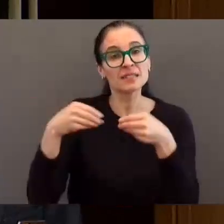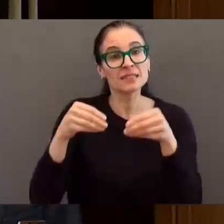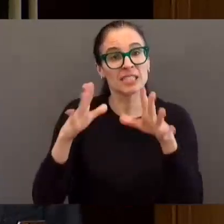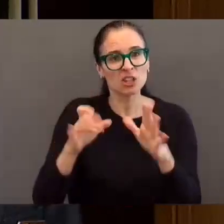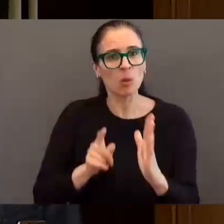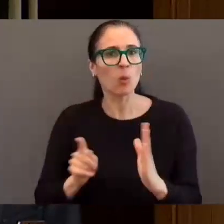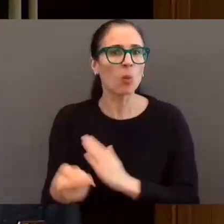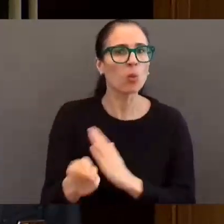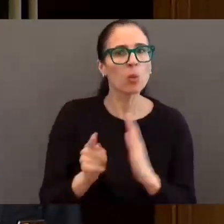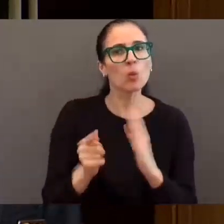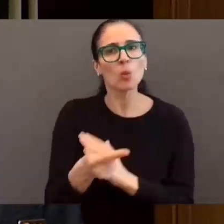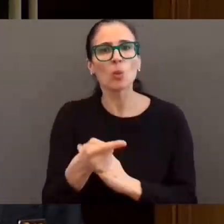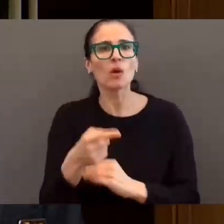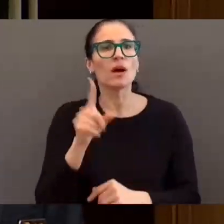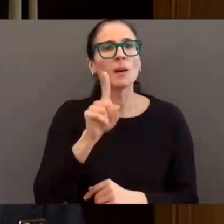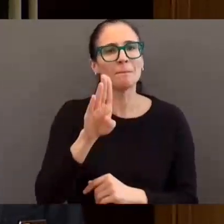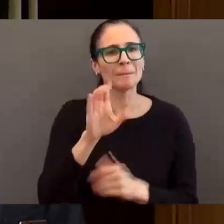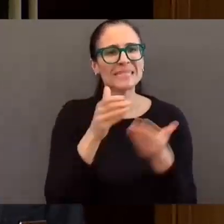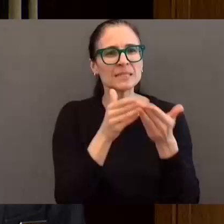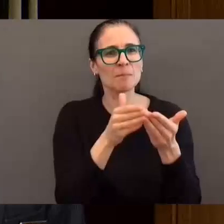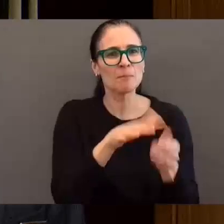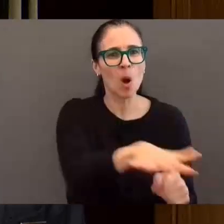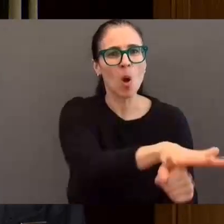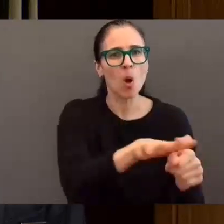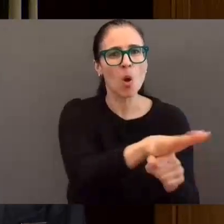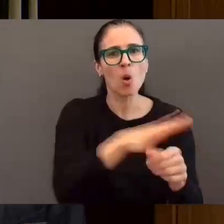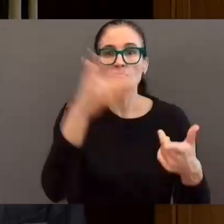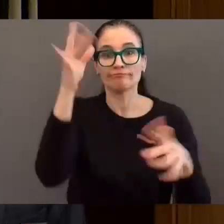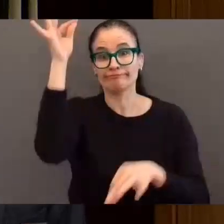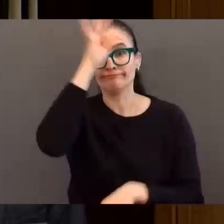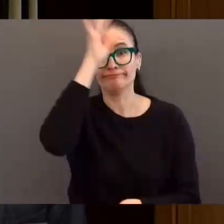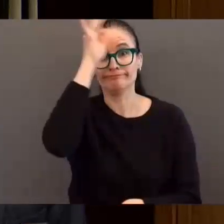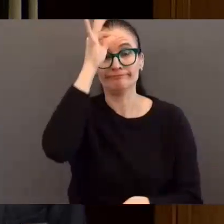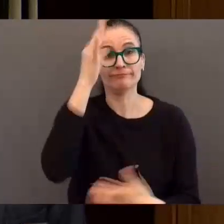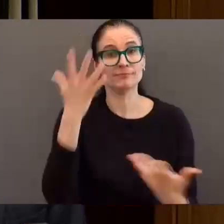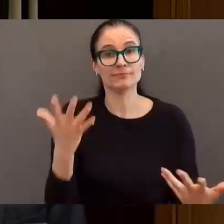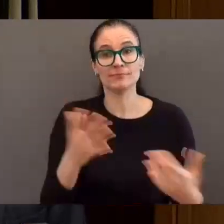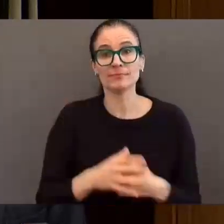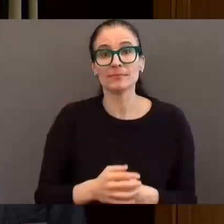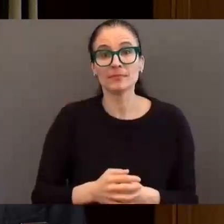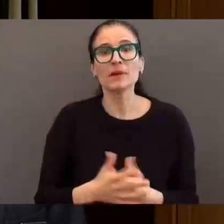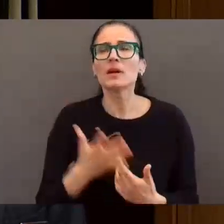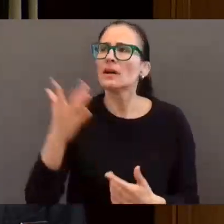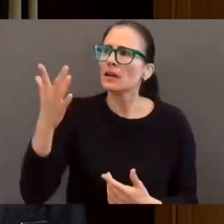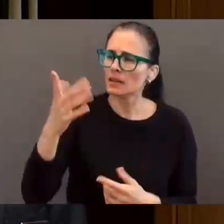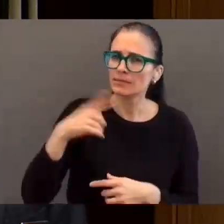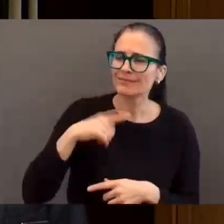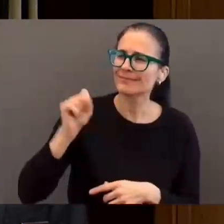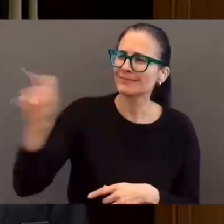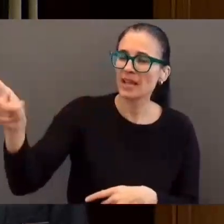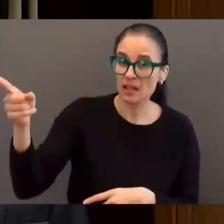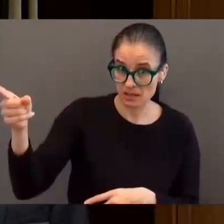our proposal or keep misleading British Columbians about the scale of this national security threat?